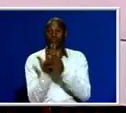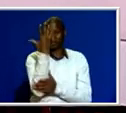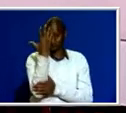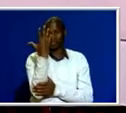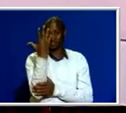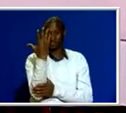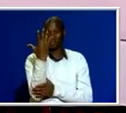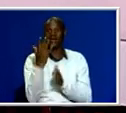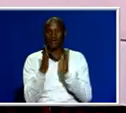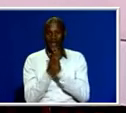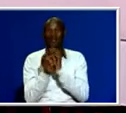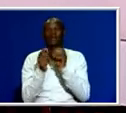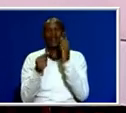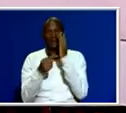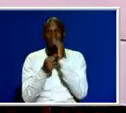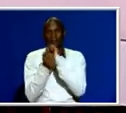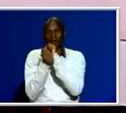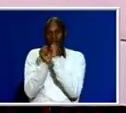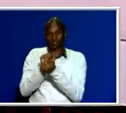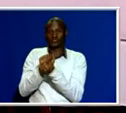Subtopic Adaptation.